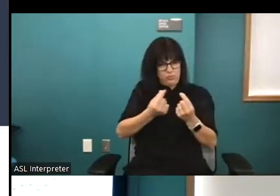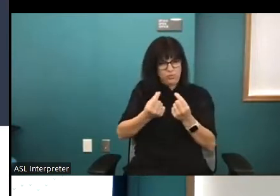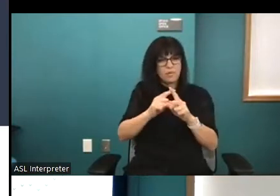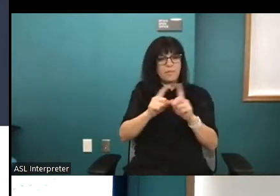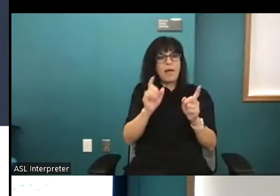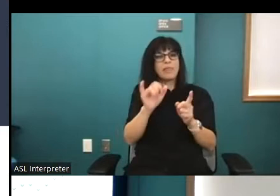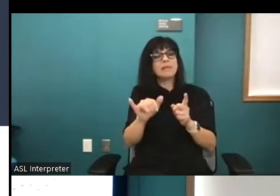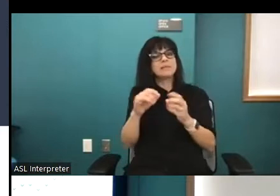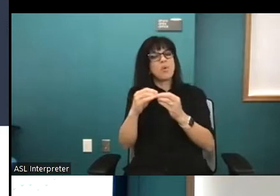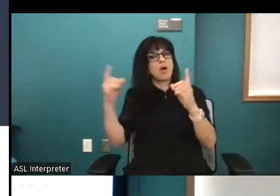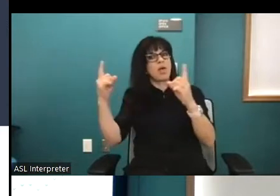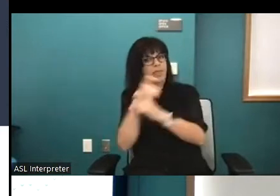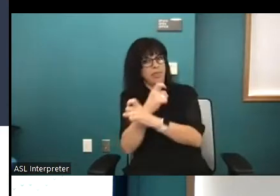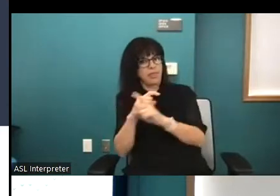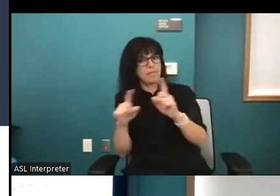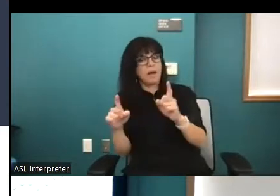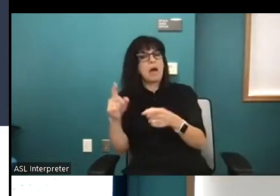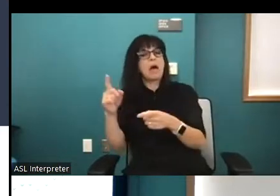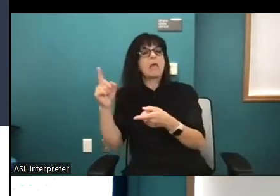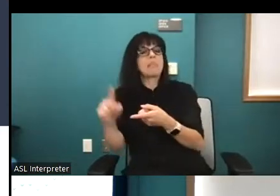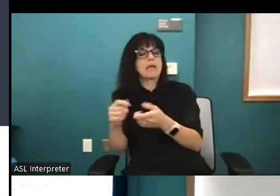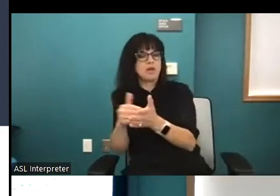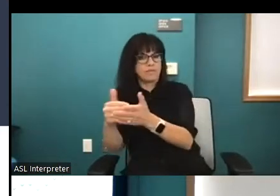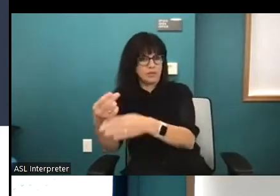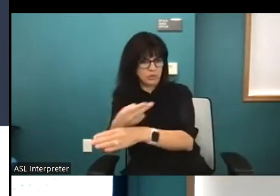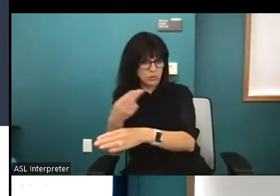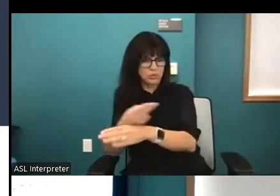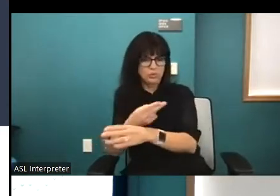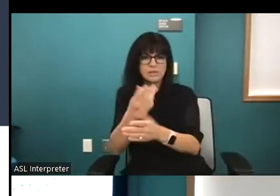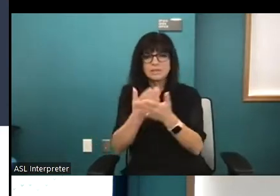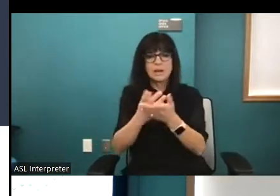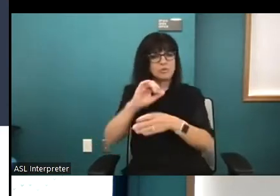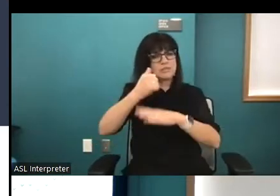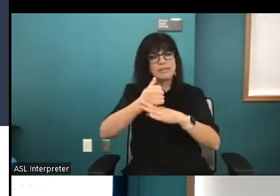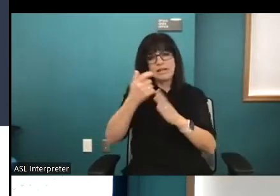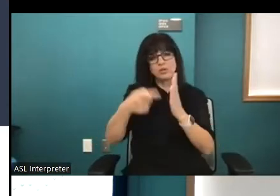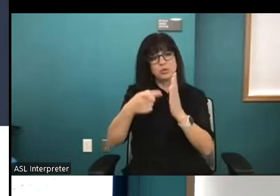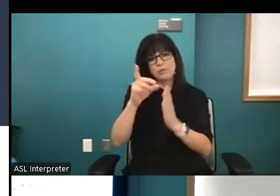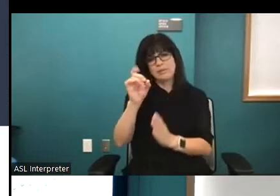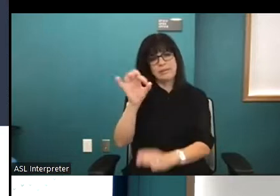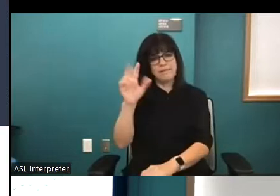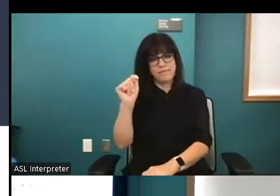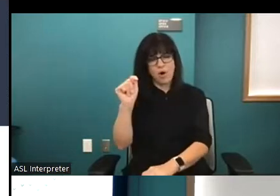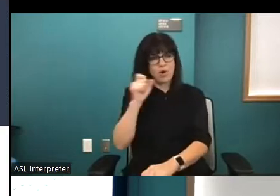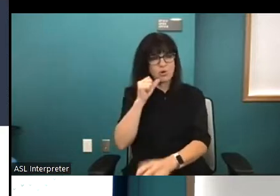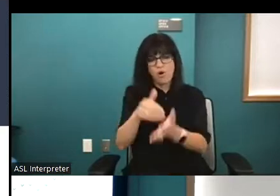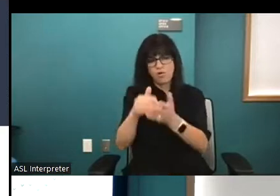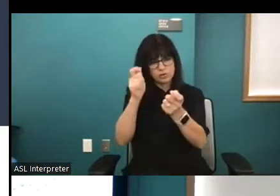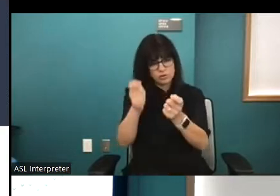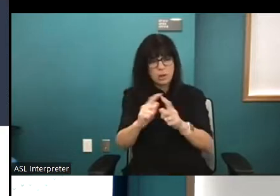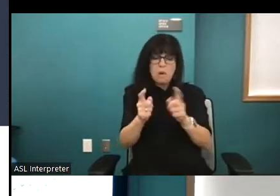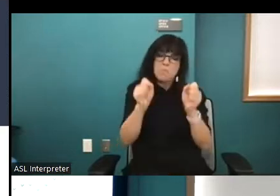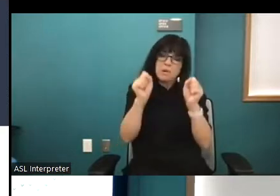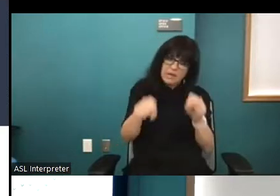more complex. It is less used. A lot of them are set to defaults, and we don't often change them, but we can based on